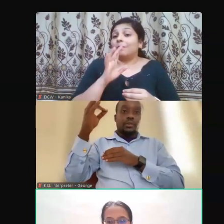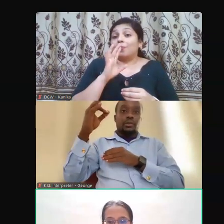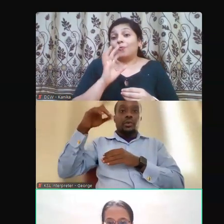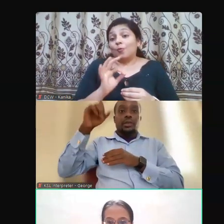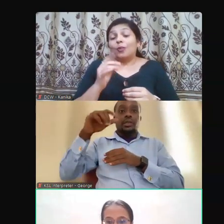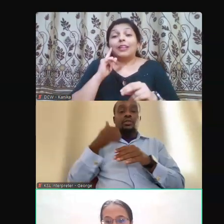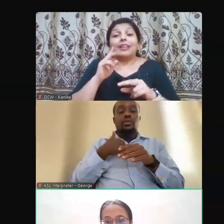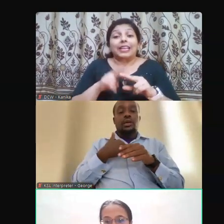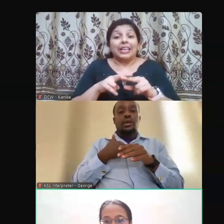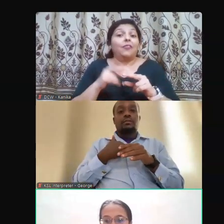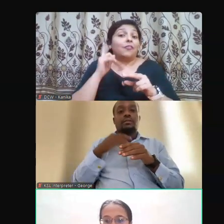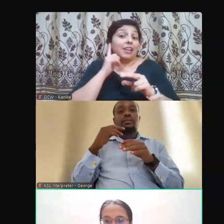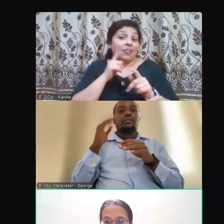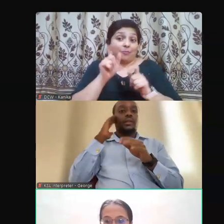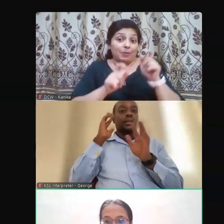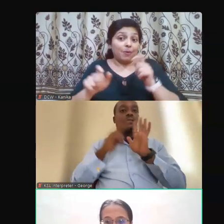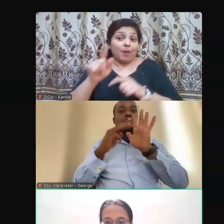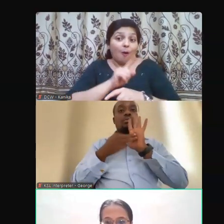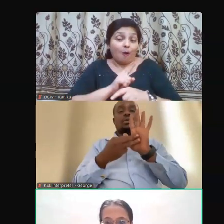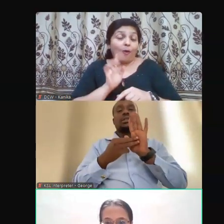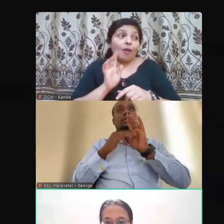That's very important.